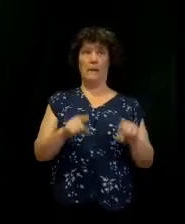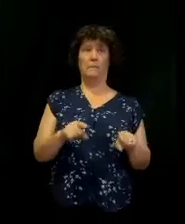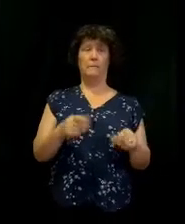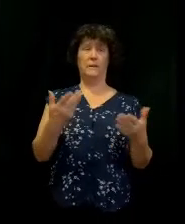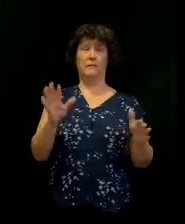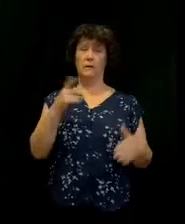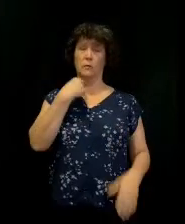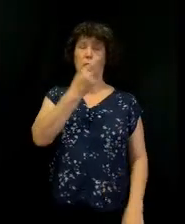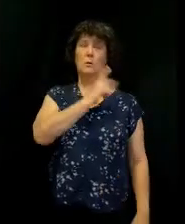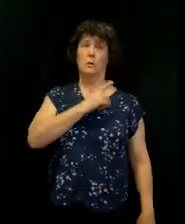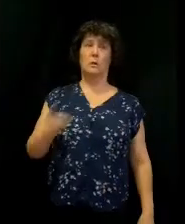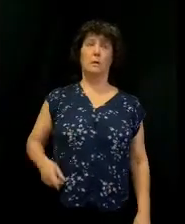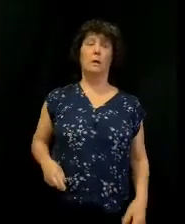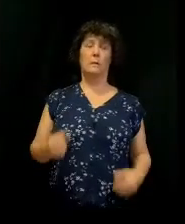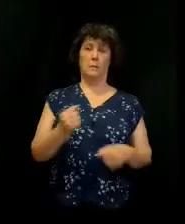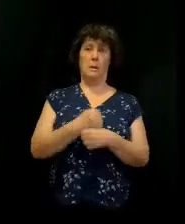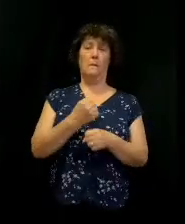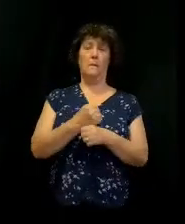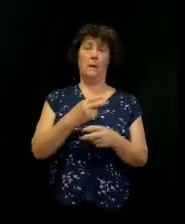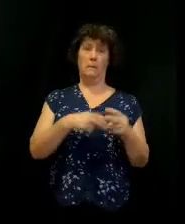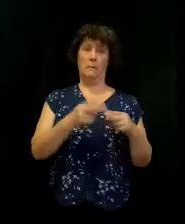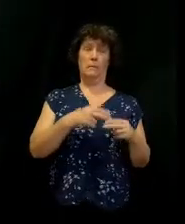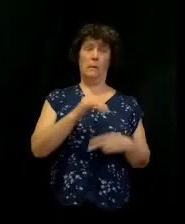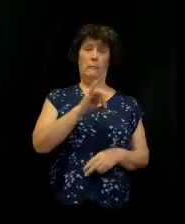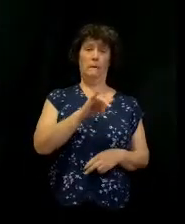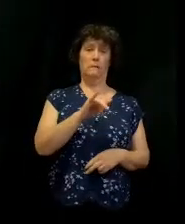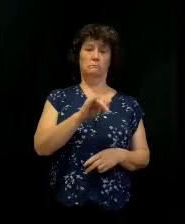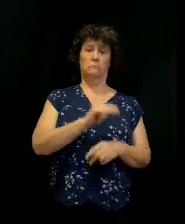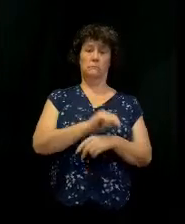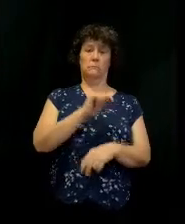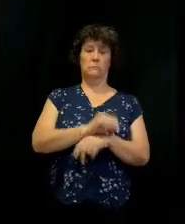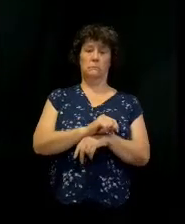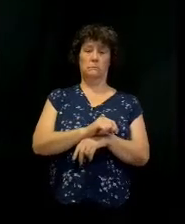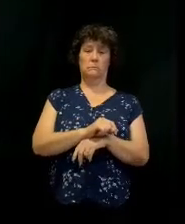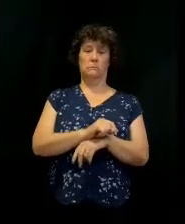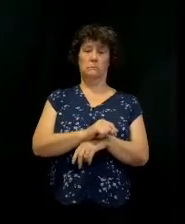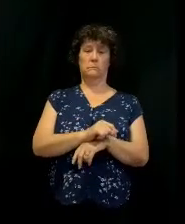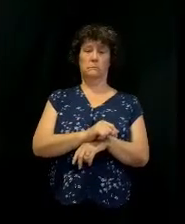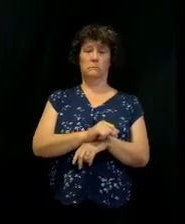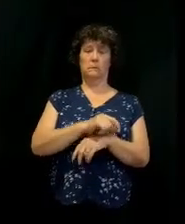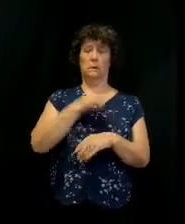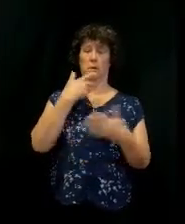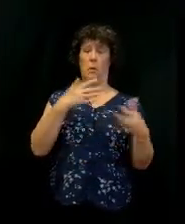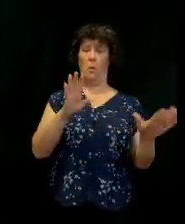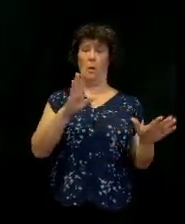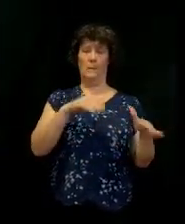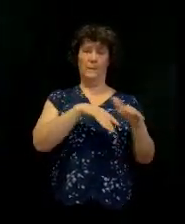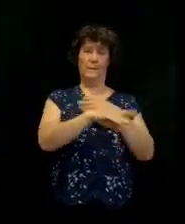had already told David, he said, you you're going to build this thing. I don't think it was ever God's plan. Man, he never wanted to be in a tent anyway.